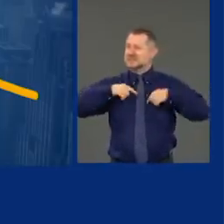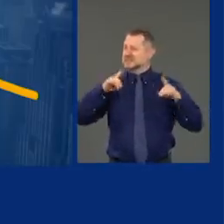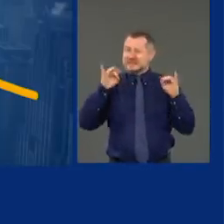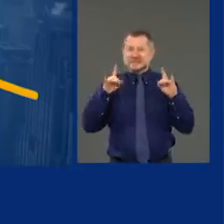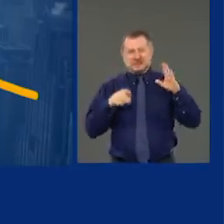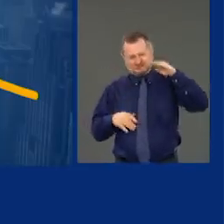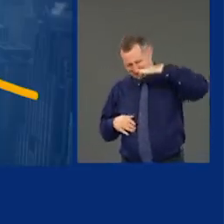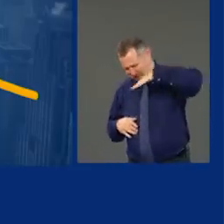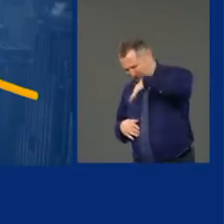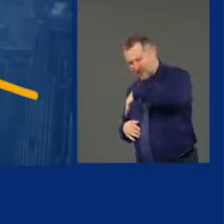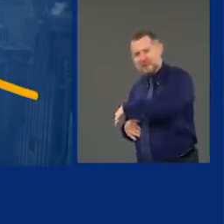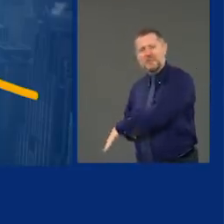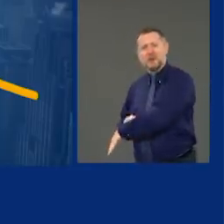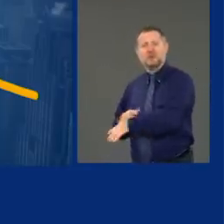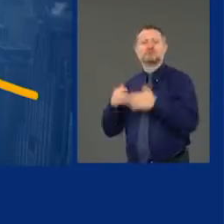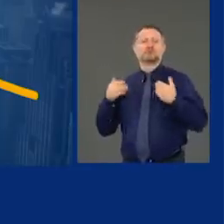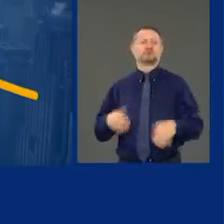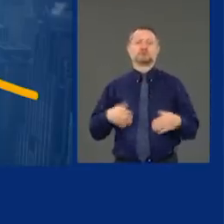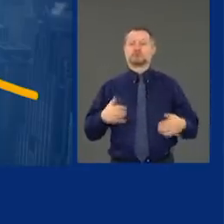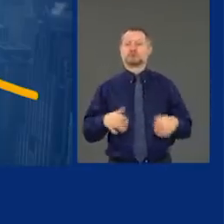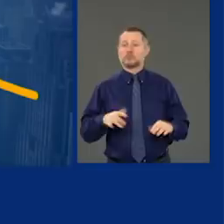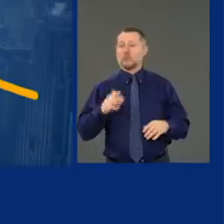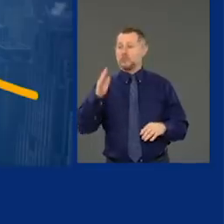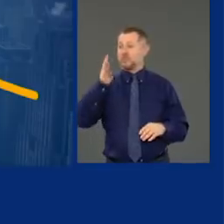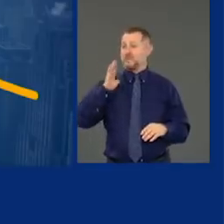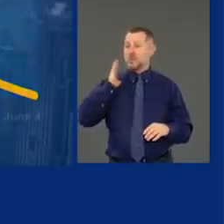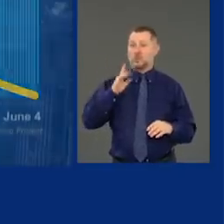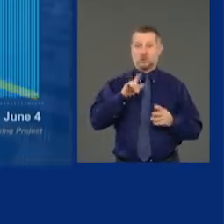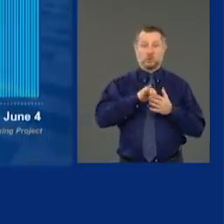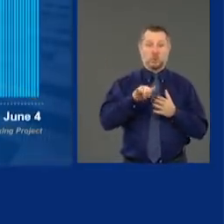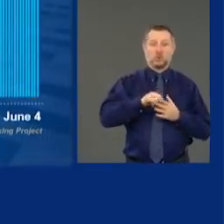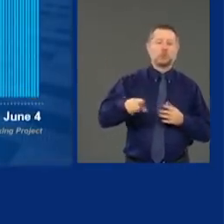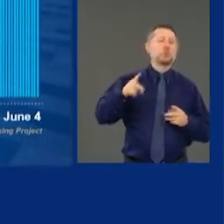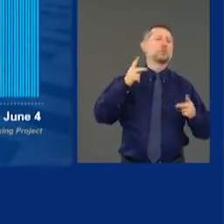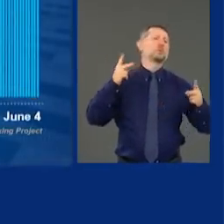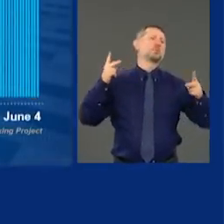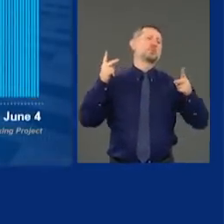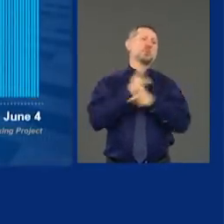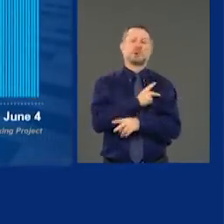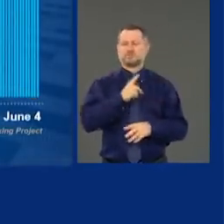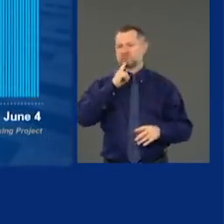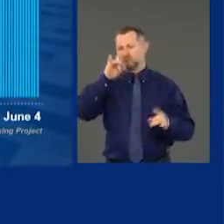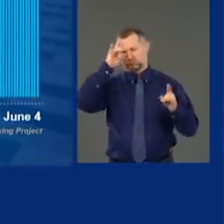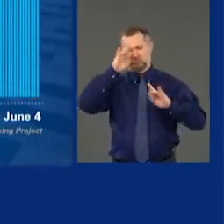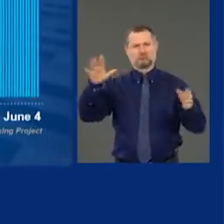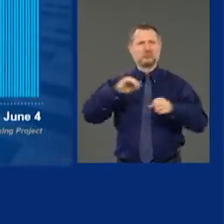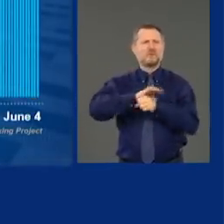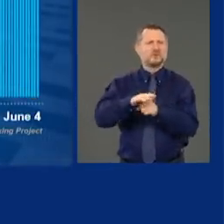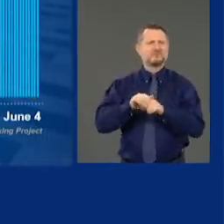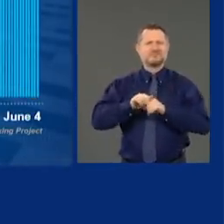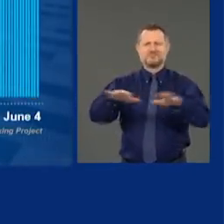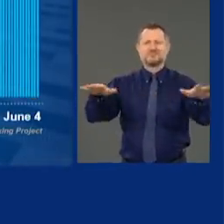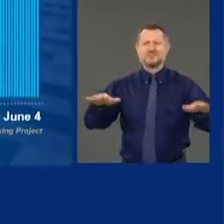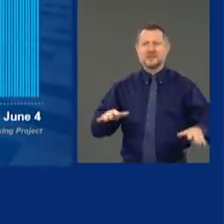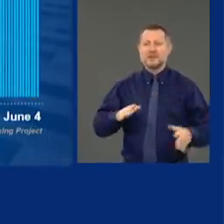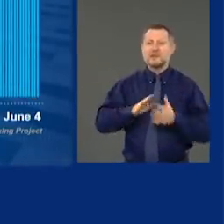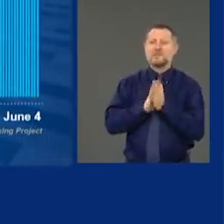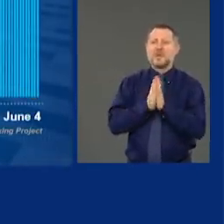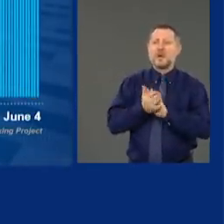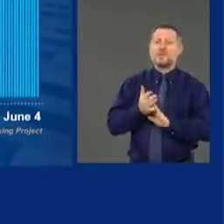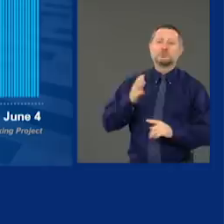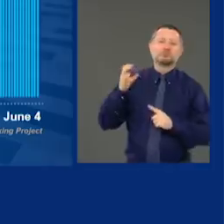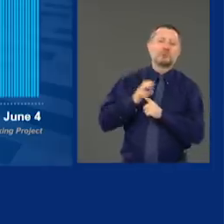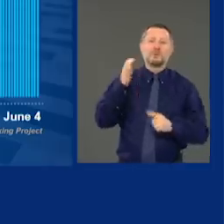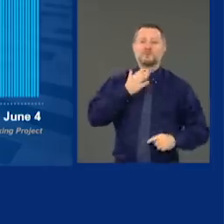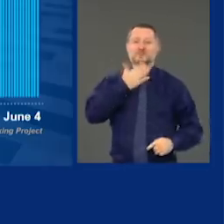And we went from the worst to one of the best in a very short period of time. This is the